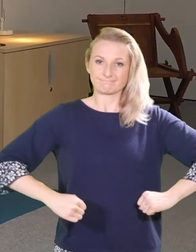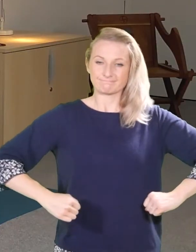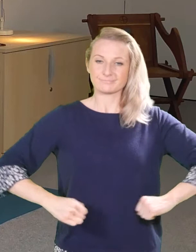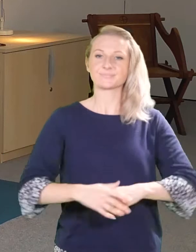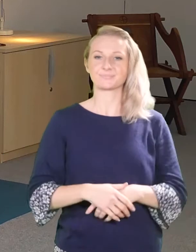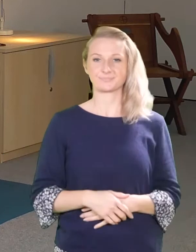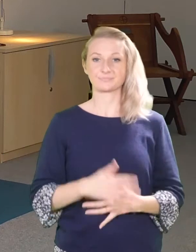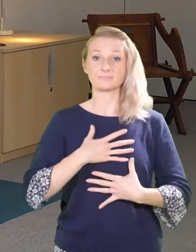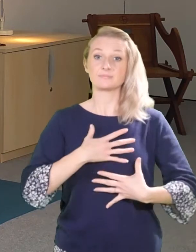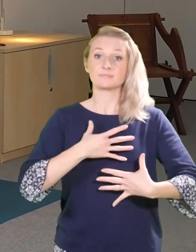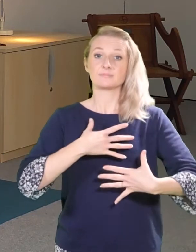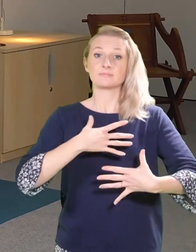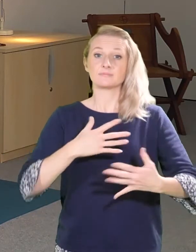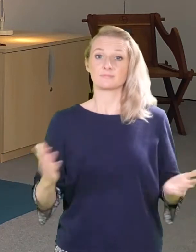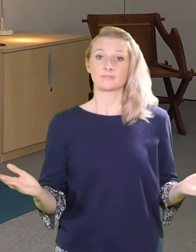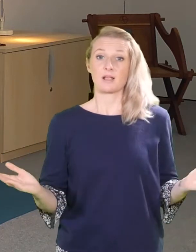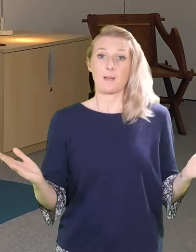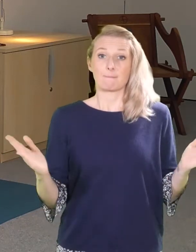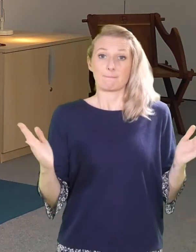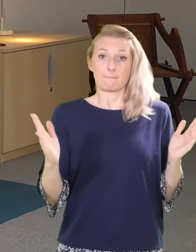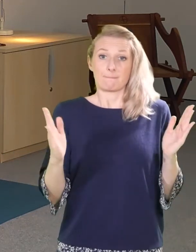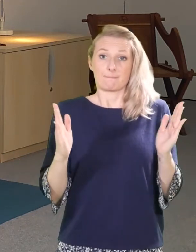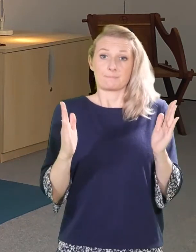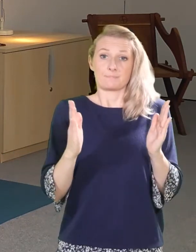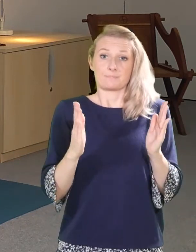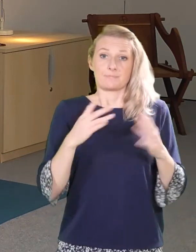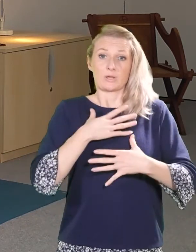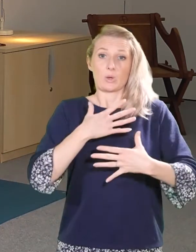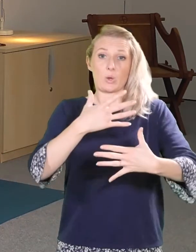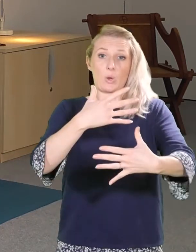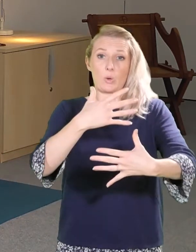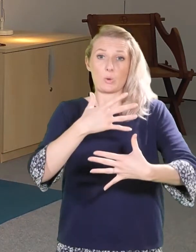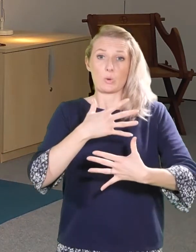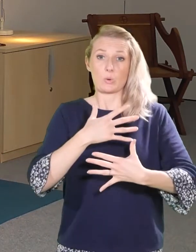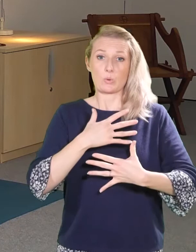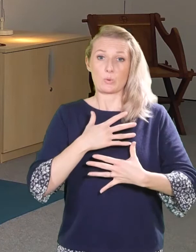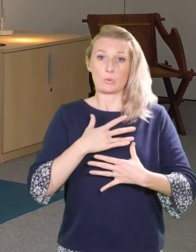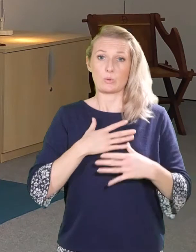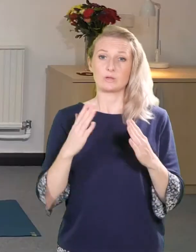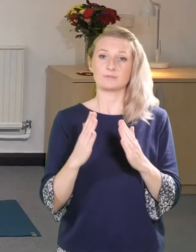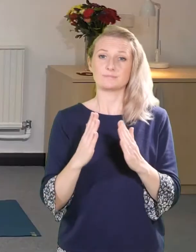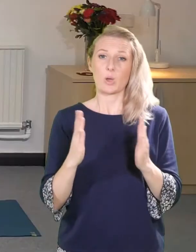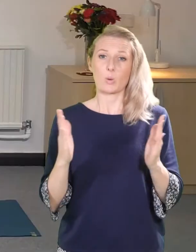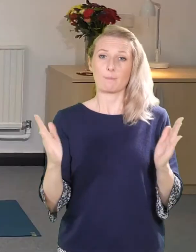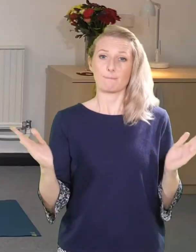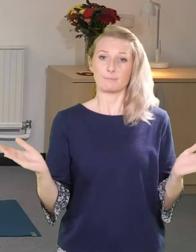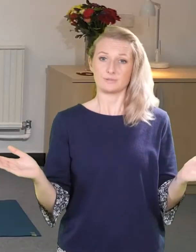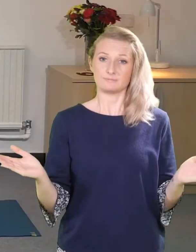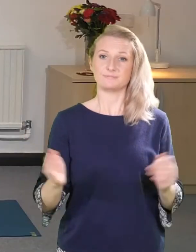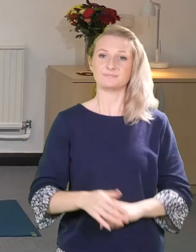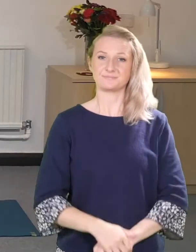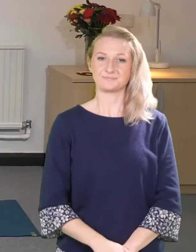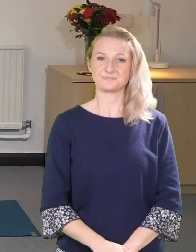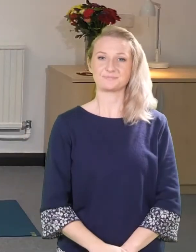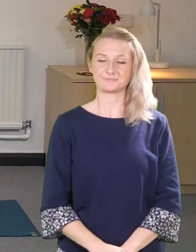As you inhale, lift the hips up, and on the exhalation, feel the hips opening and the